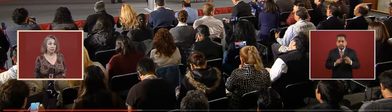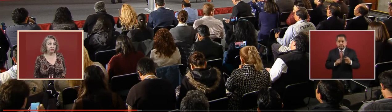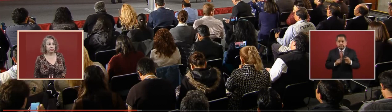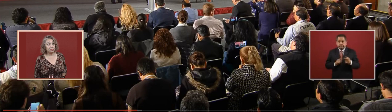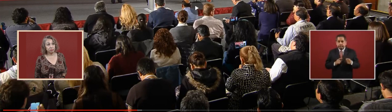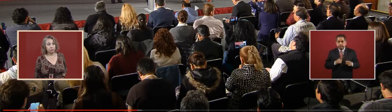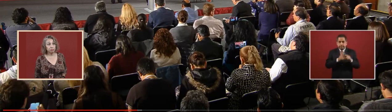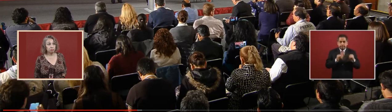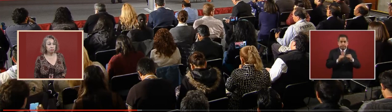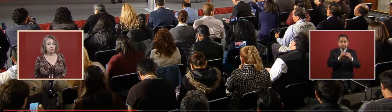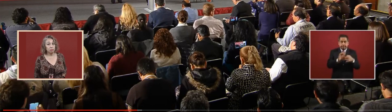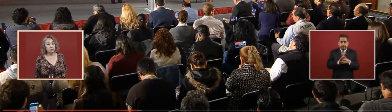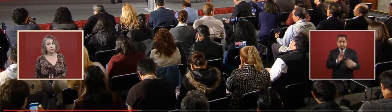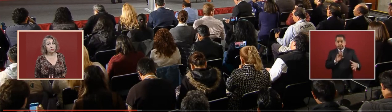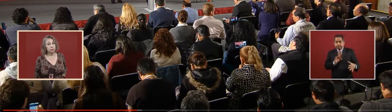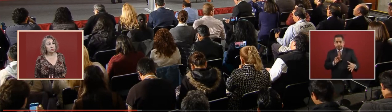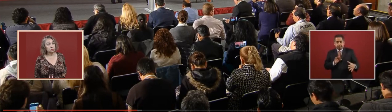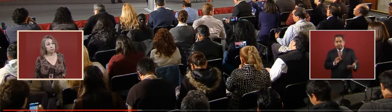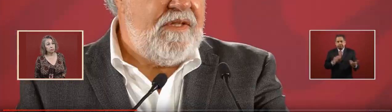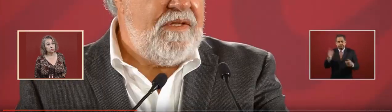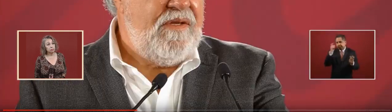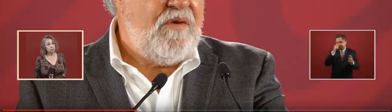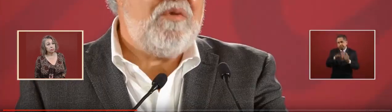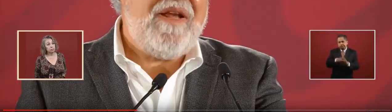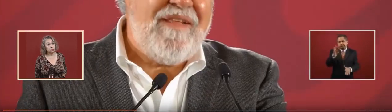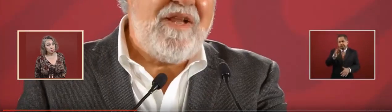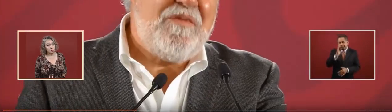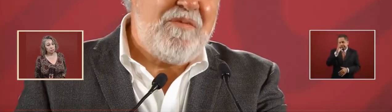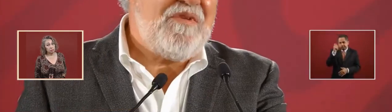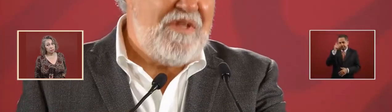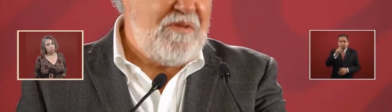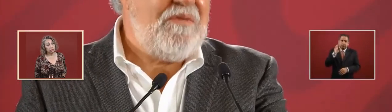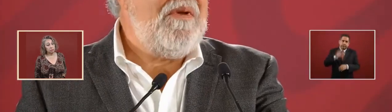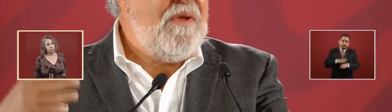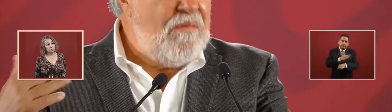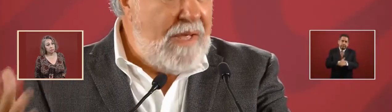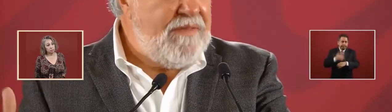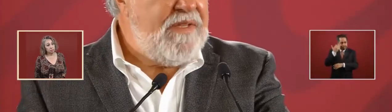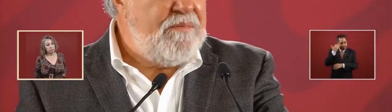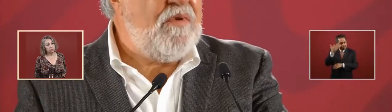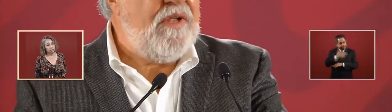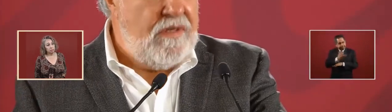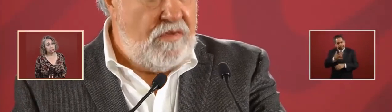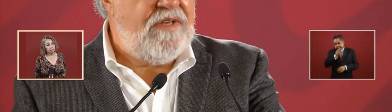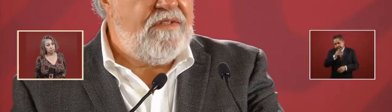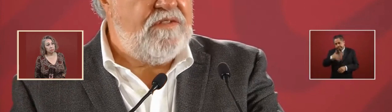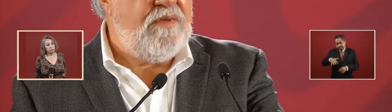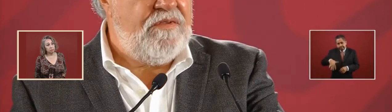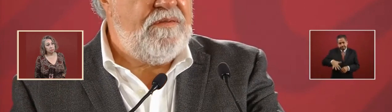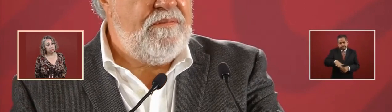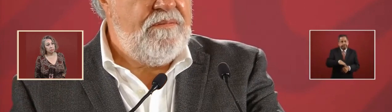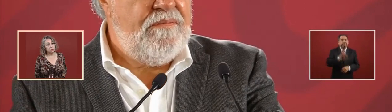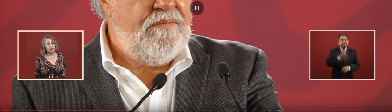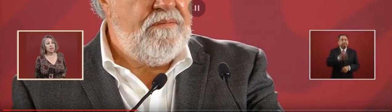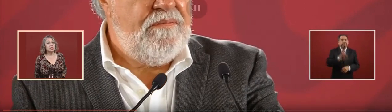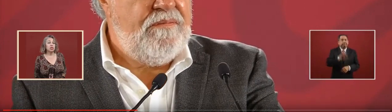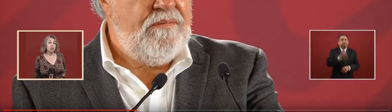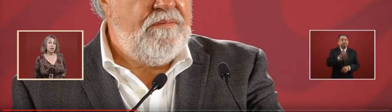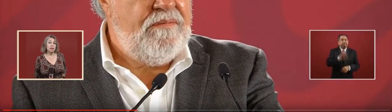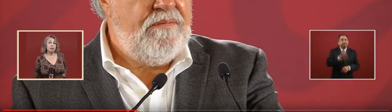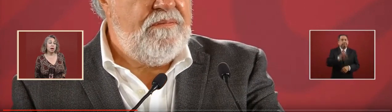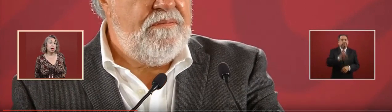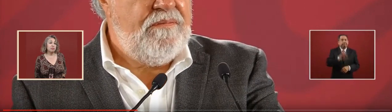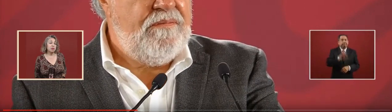organization. Públicas locales difícilmente, o tardaremos, mejor dicho, más tiempo en remontar esta situación.